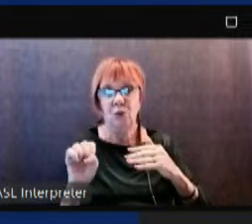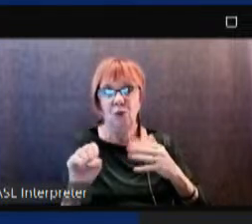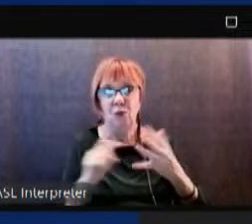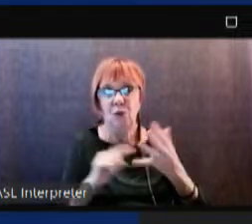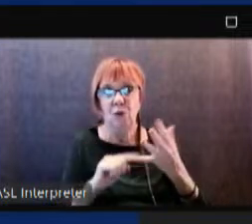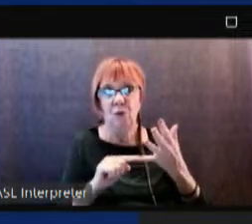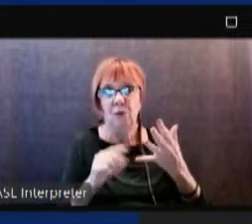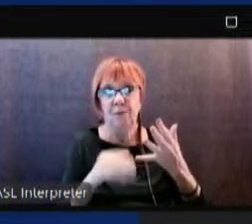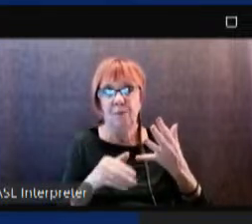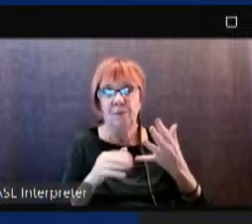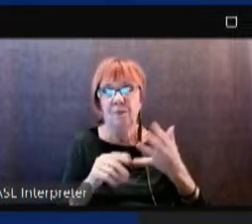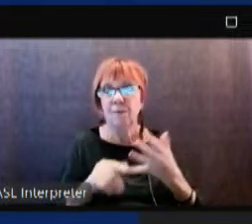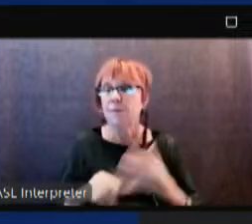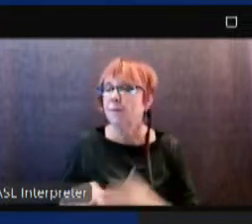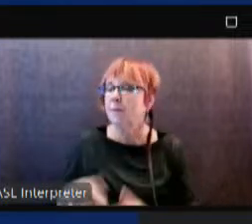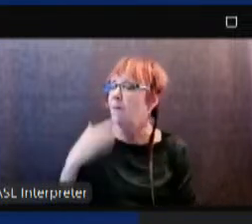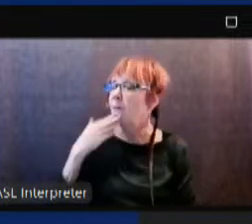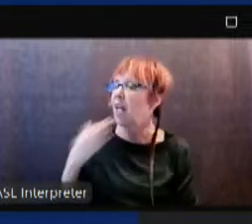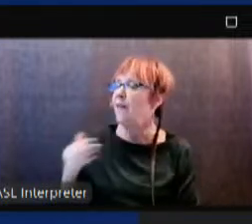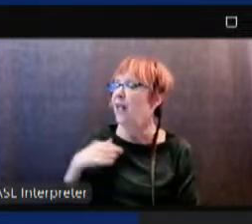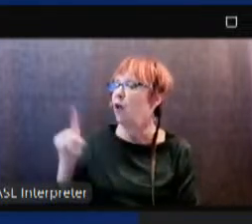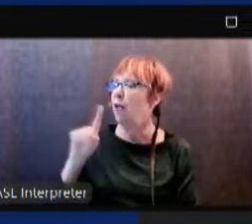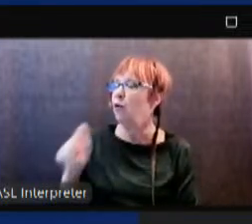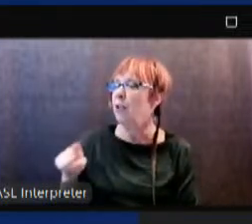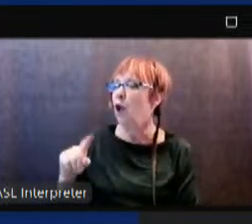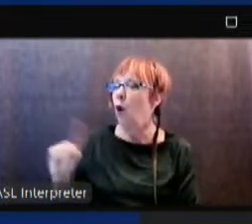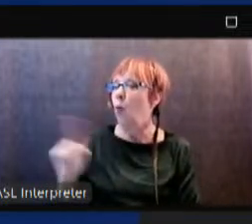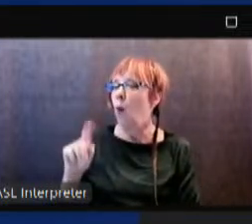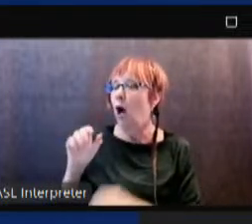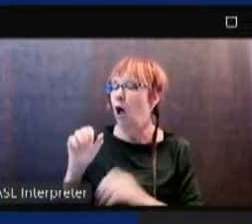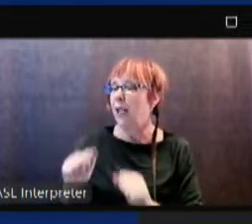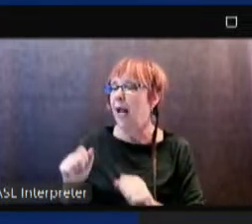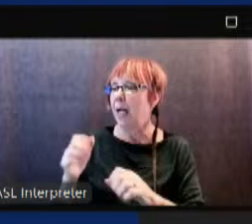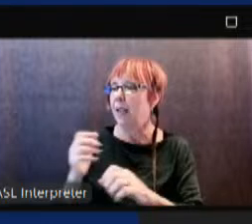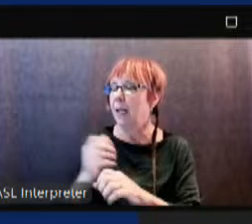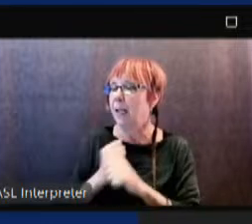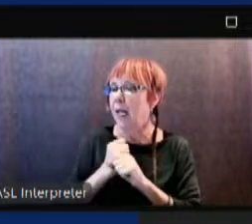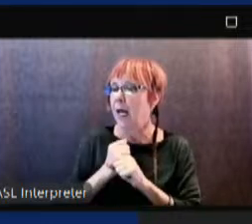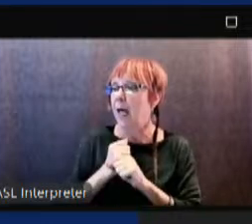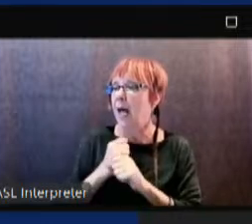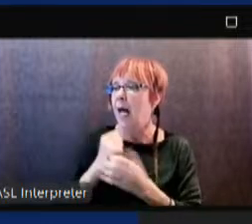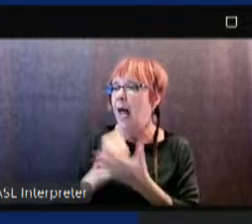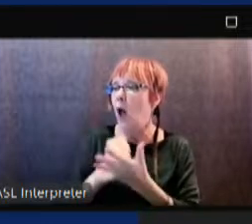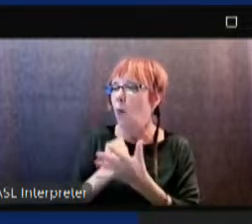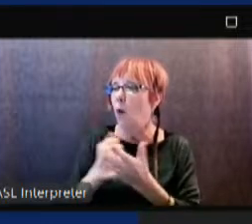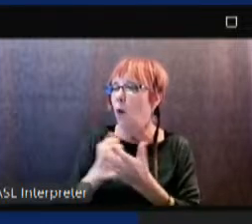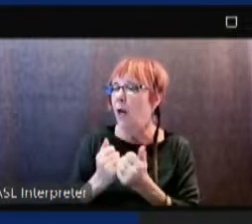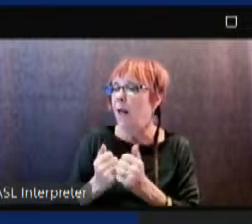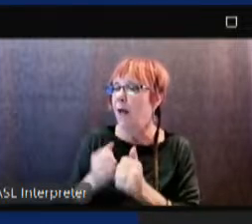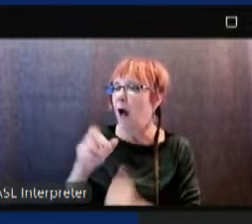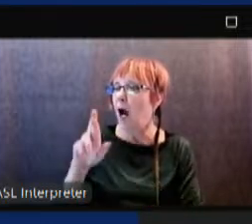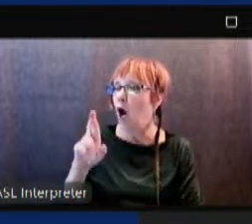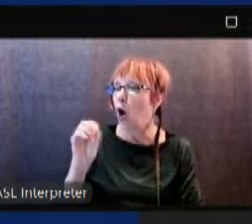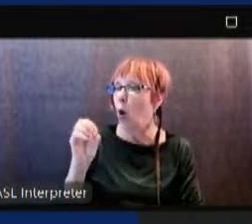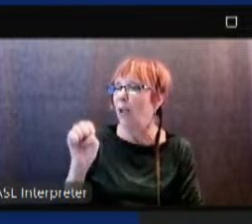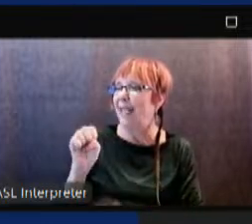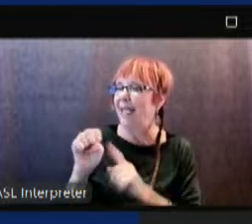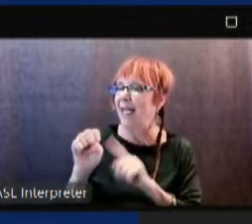Thank you. And where can people get assistance with rejected ROEs?